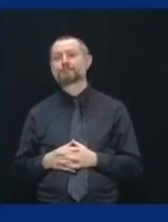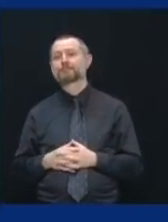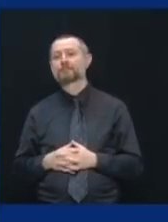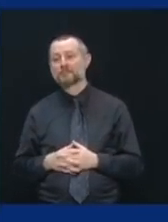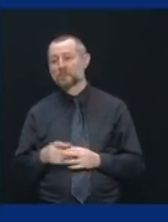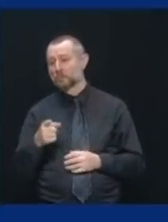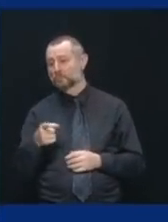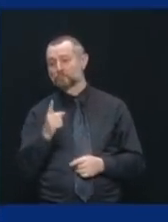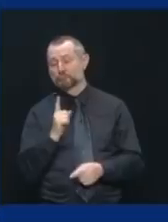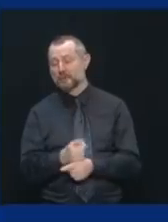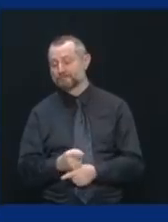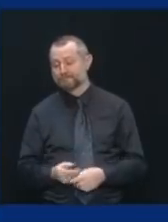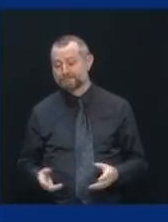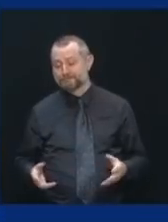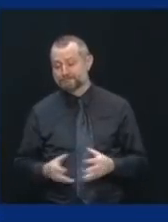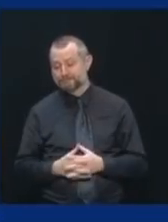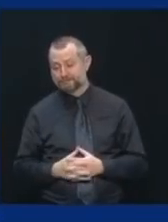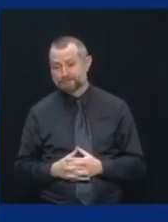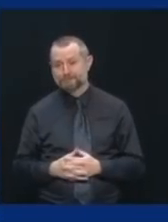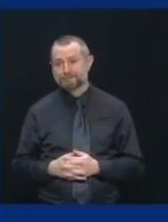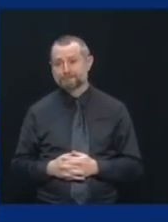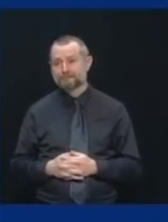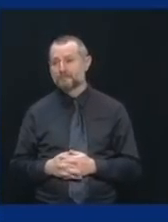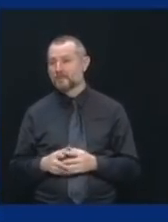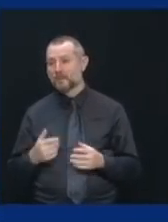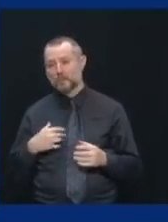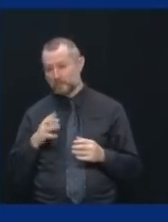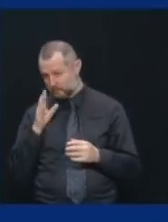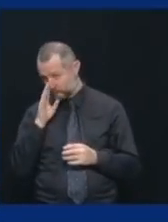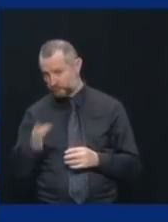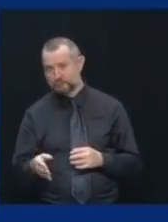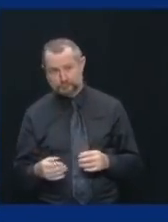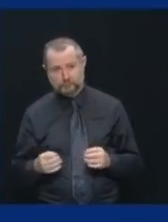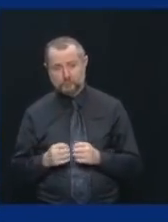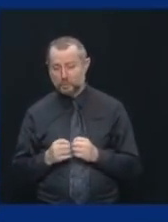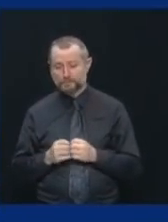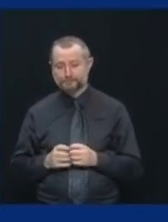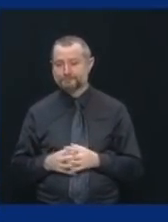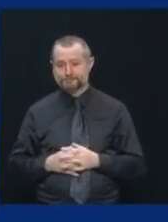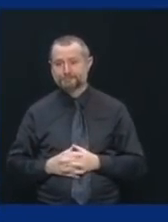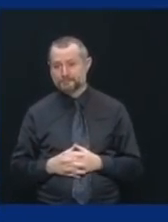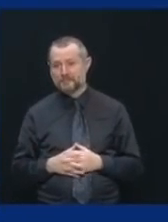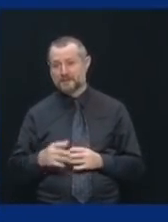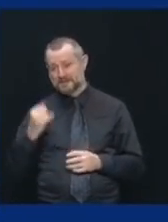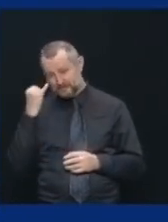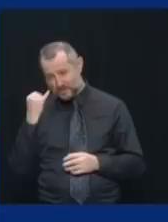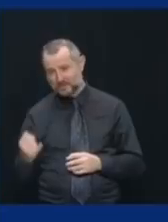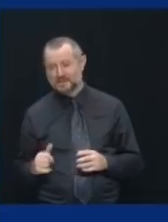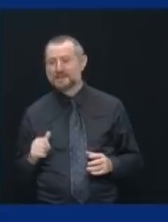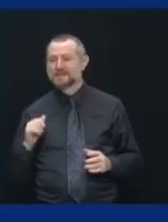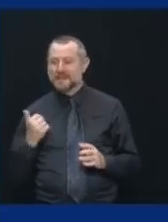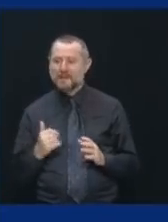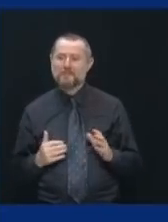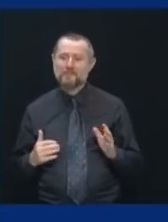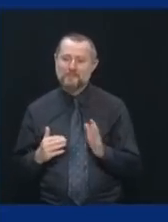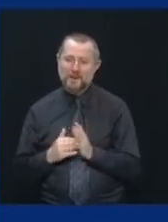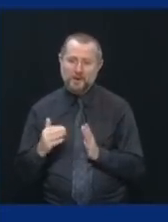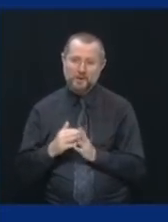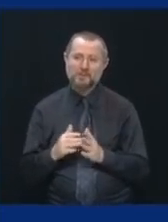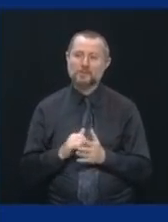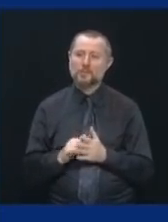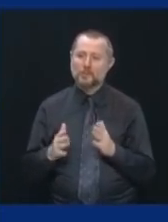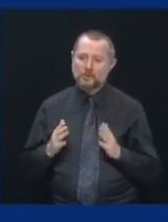right, and let's state it even more bluntly. 10 million New Yorkers